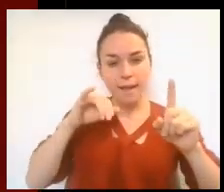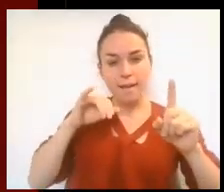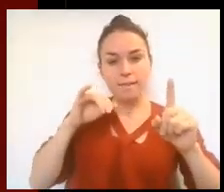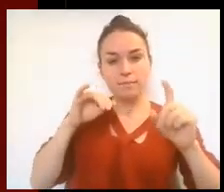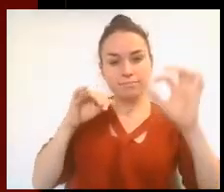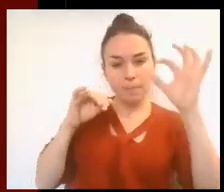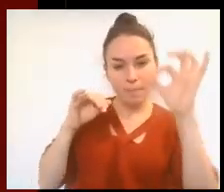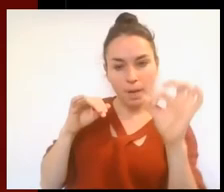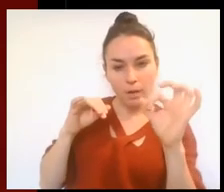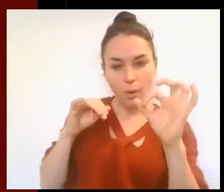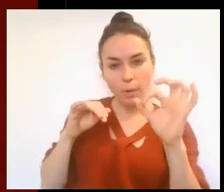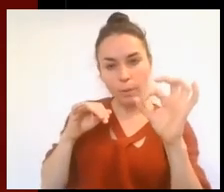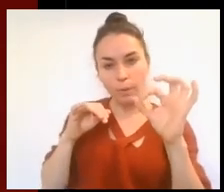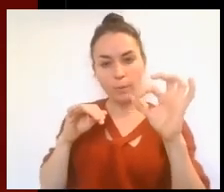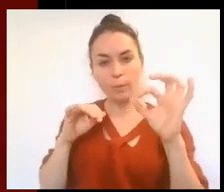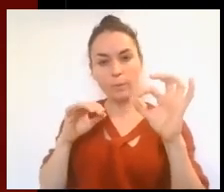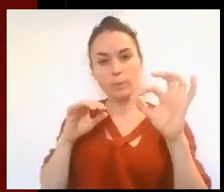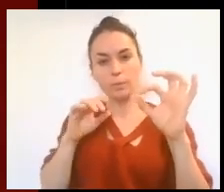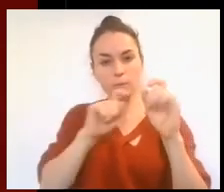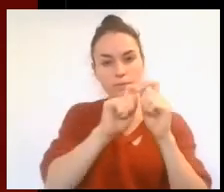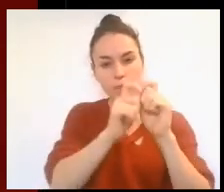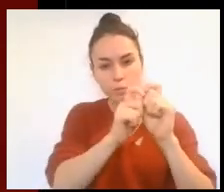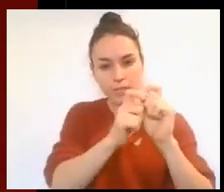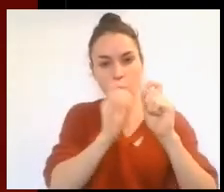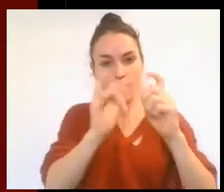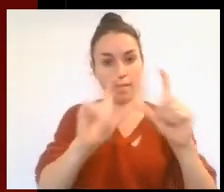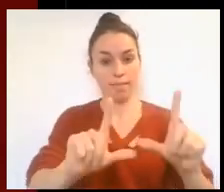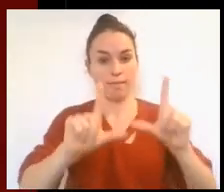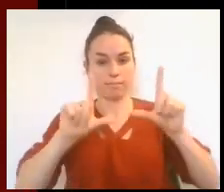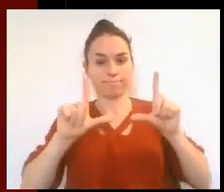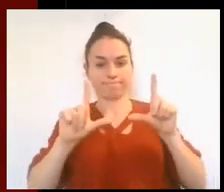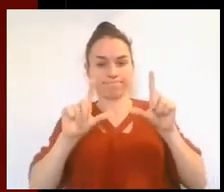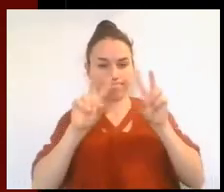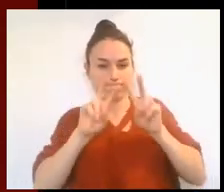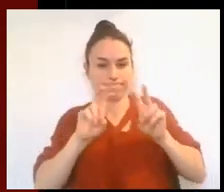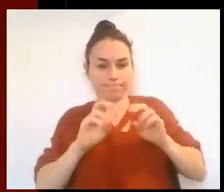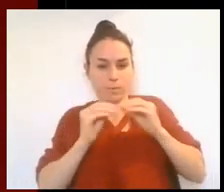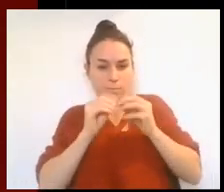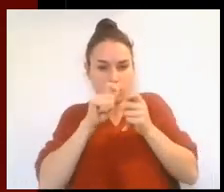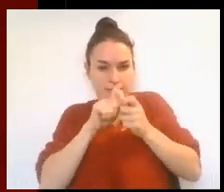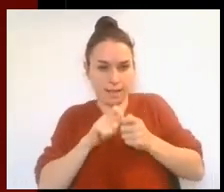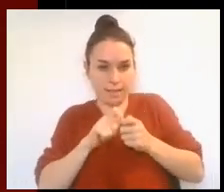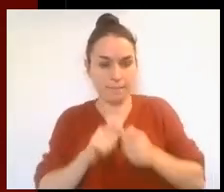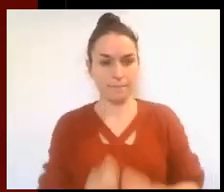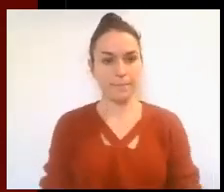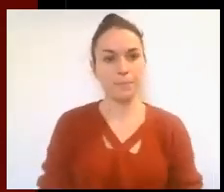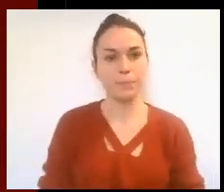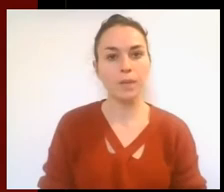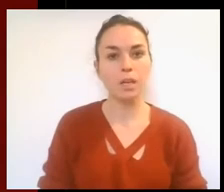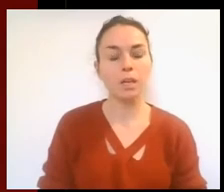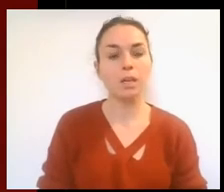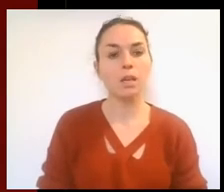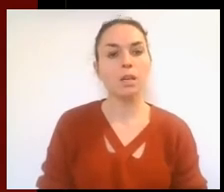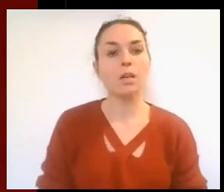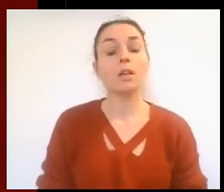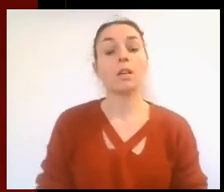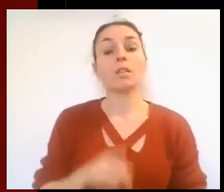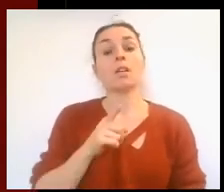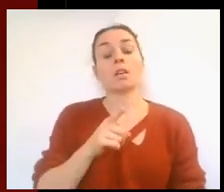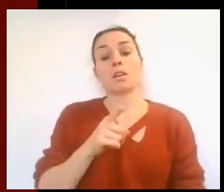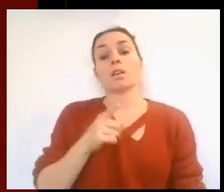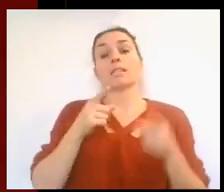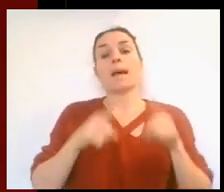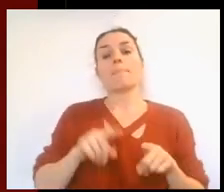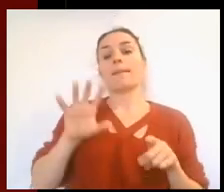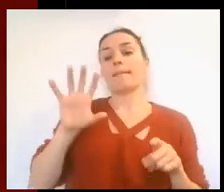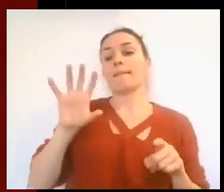and study it in detail. Here is an, so 50 million years after the Big Bang, when you had